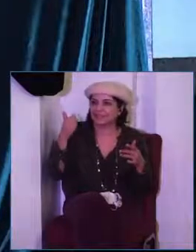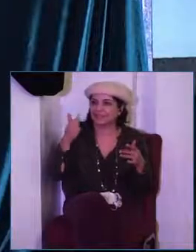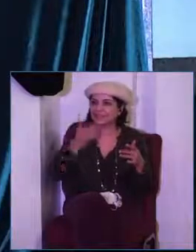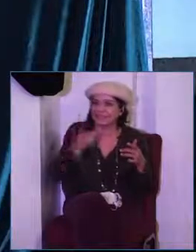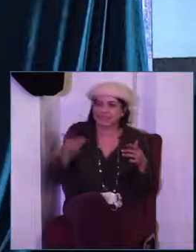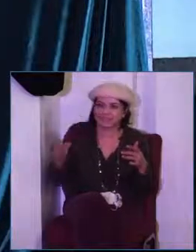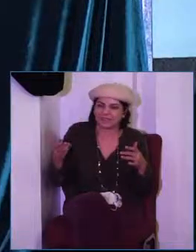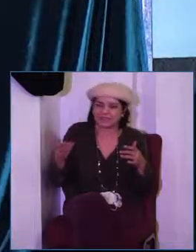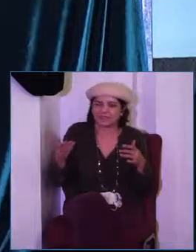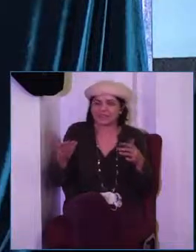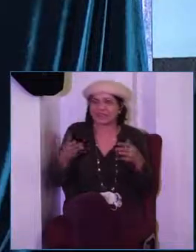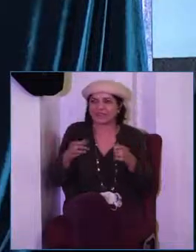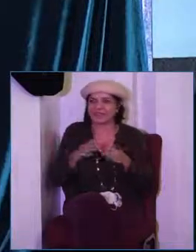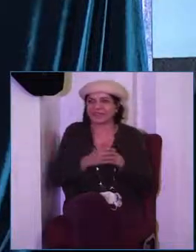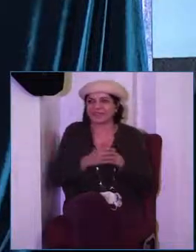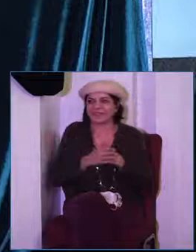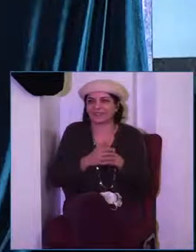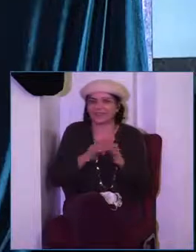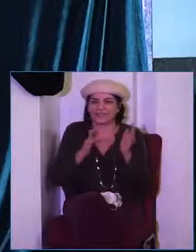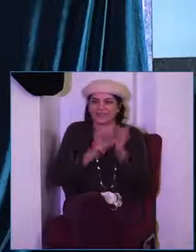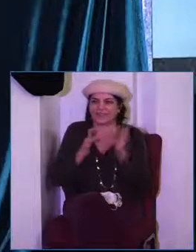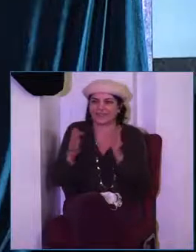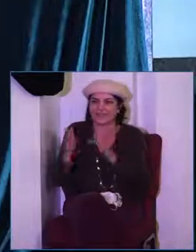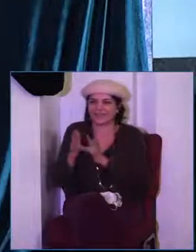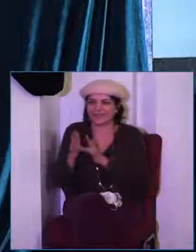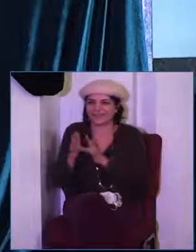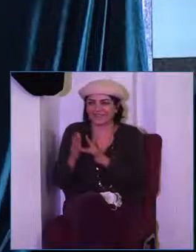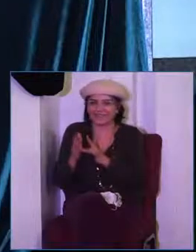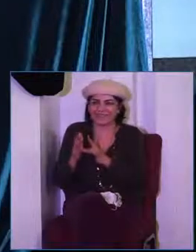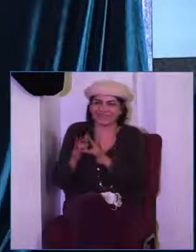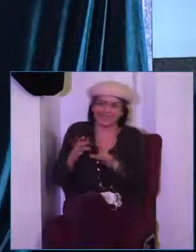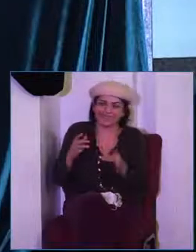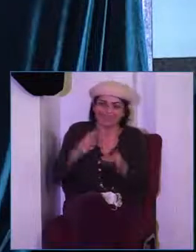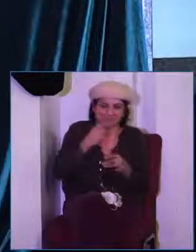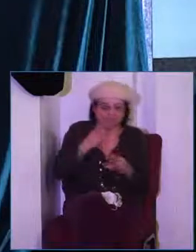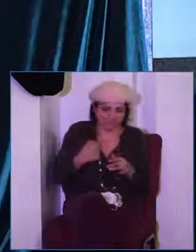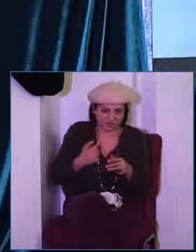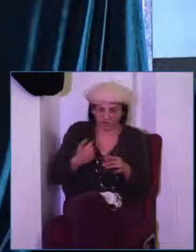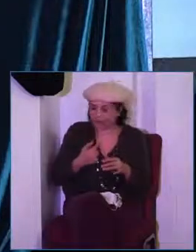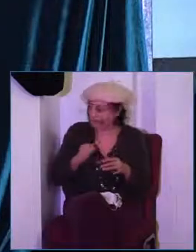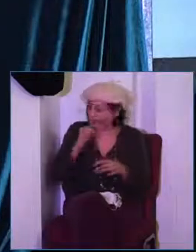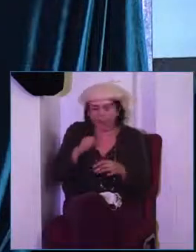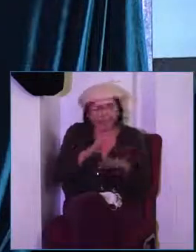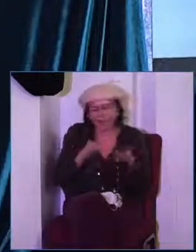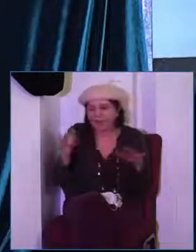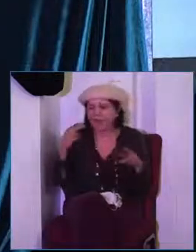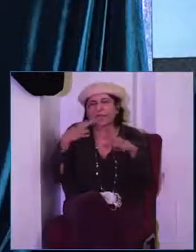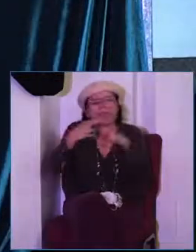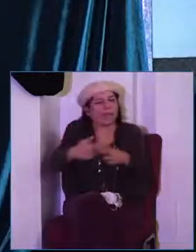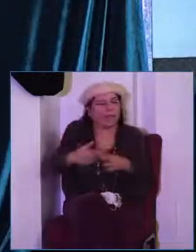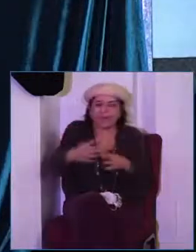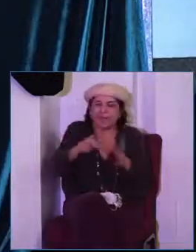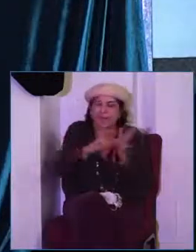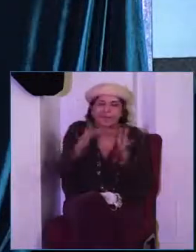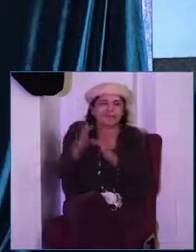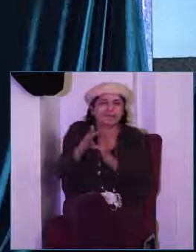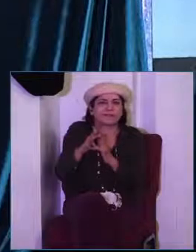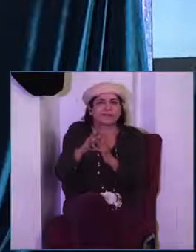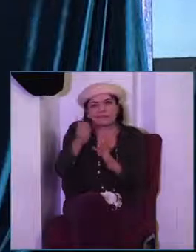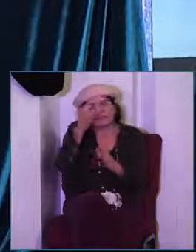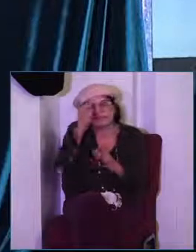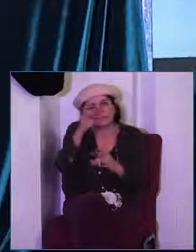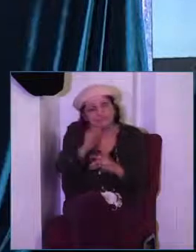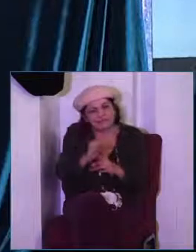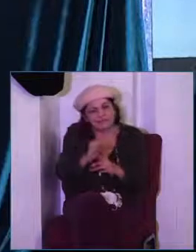us? I do. Are you calling Jesus stupid? No, I'm not calling Jesus stupid. I'm just saying Jesus